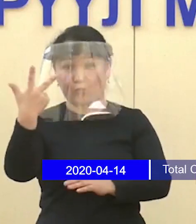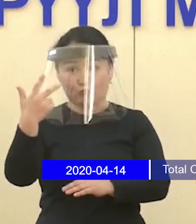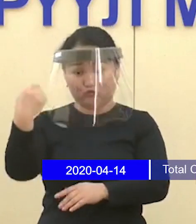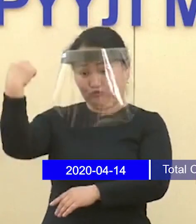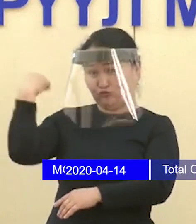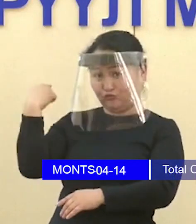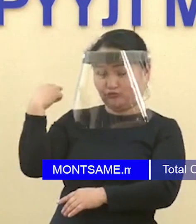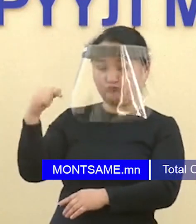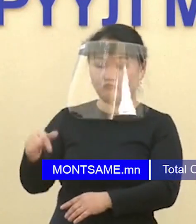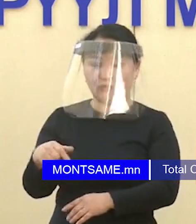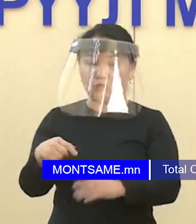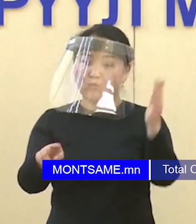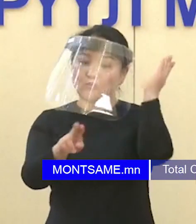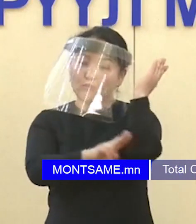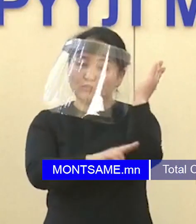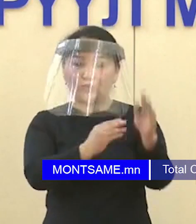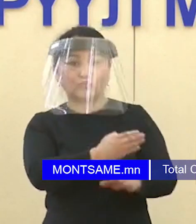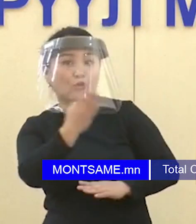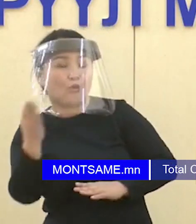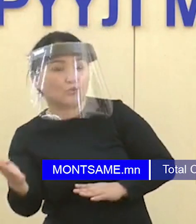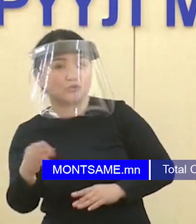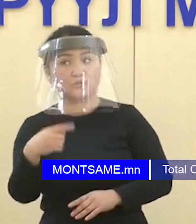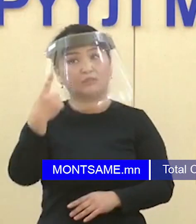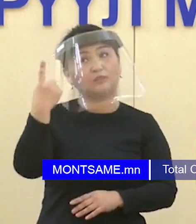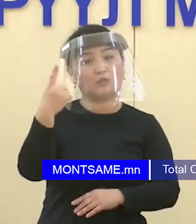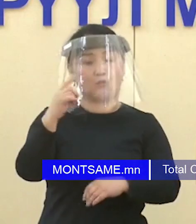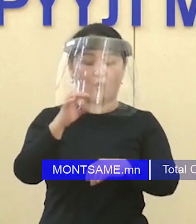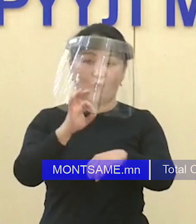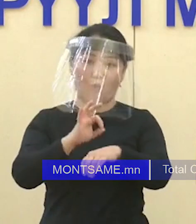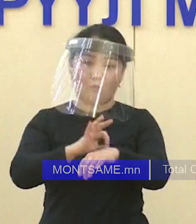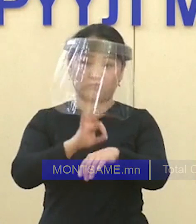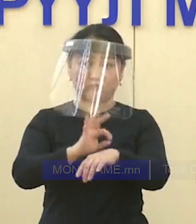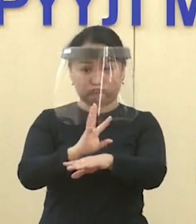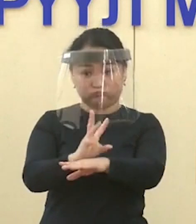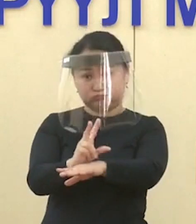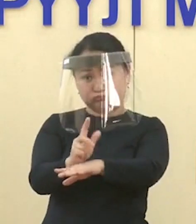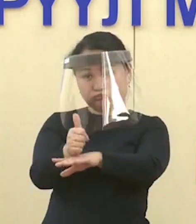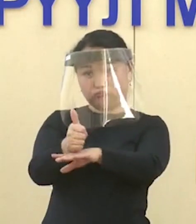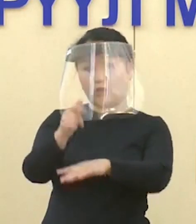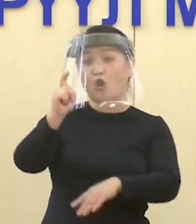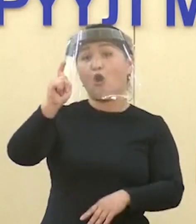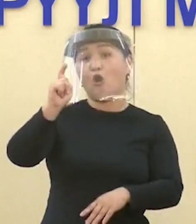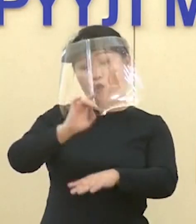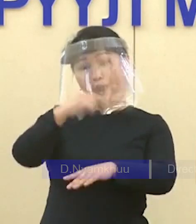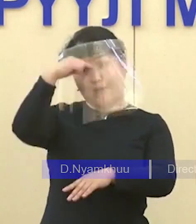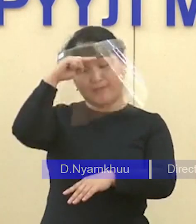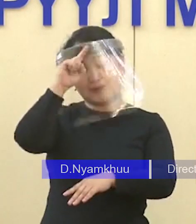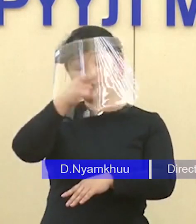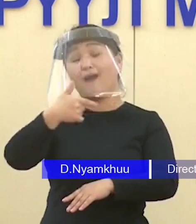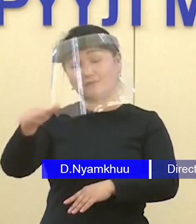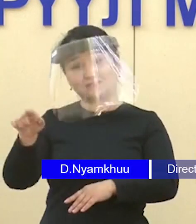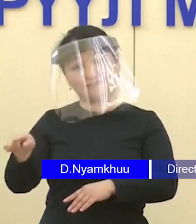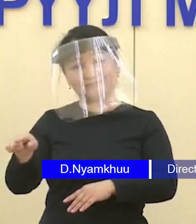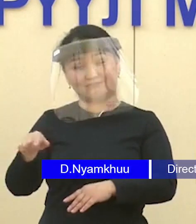Health, Ho, director of the National Center for Communicable Diseases, confirmed 13 newly detected cases of